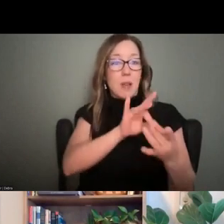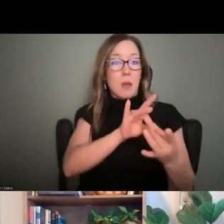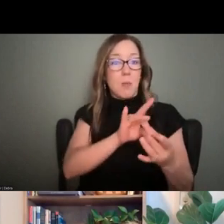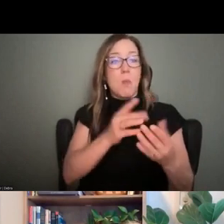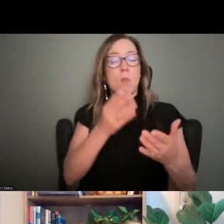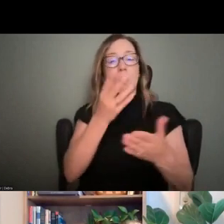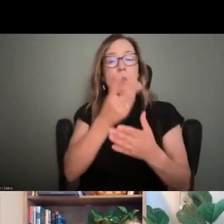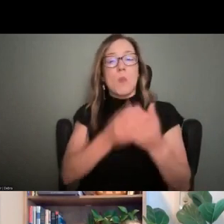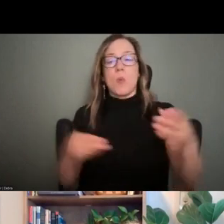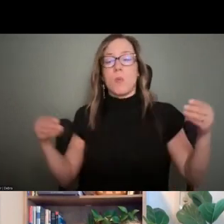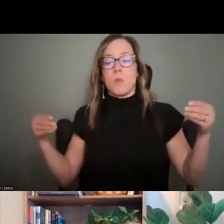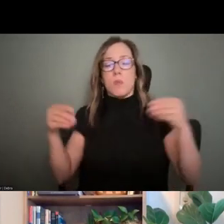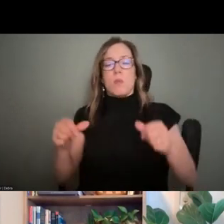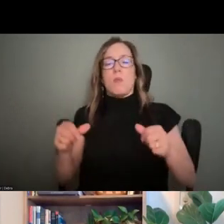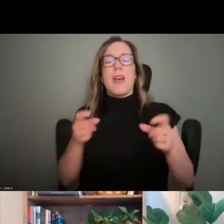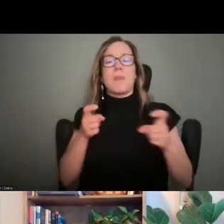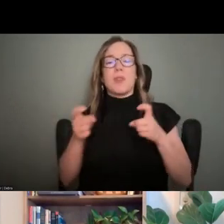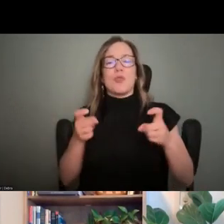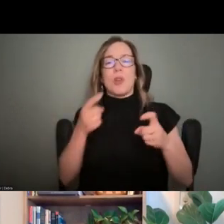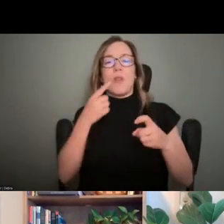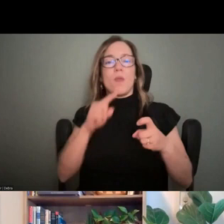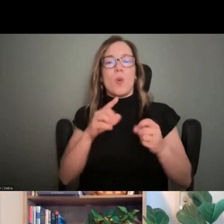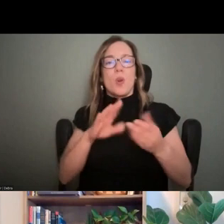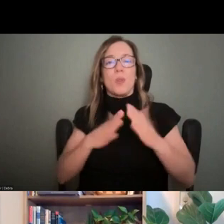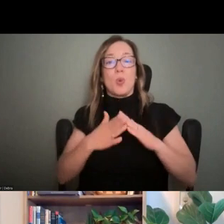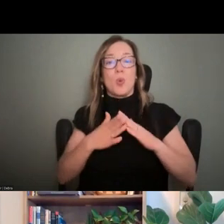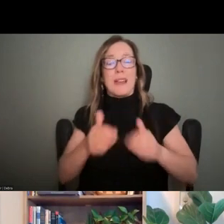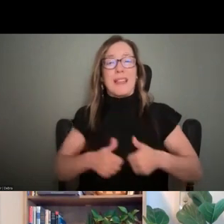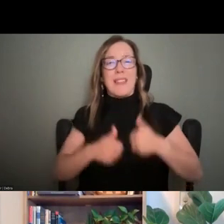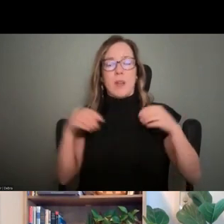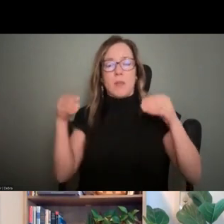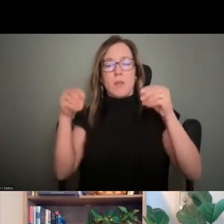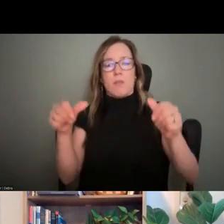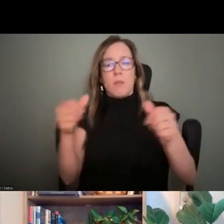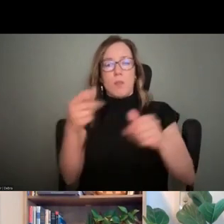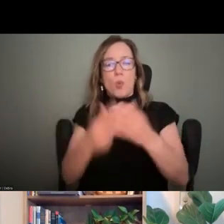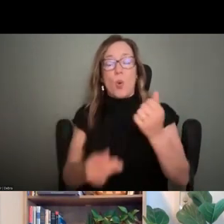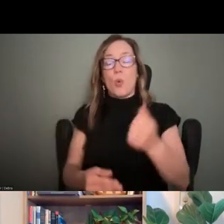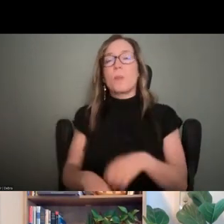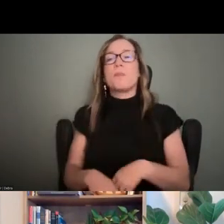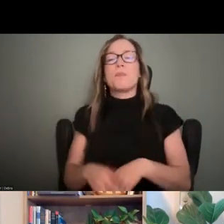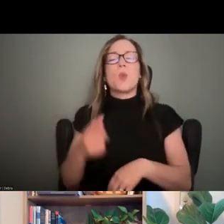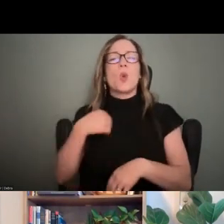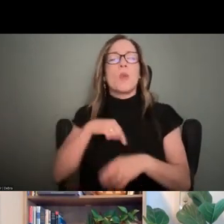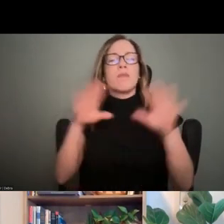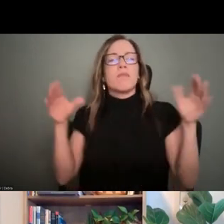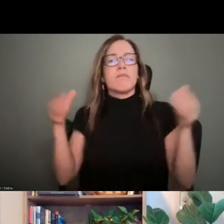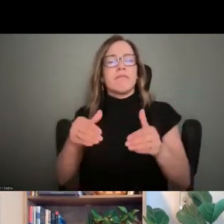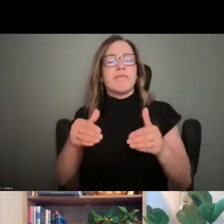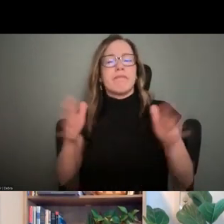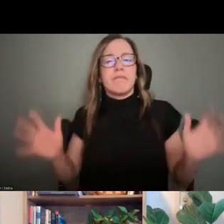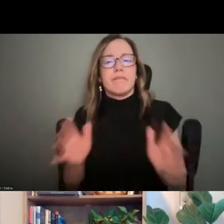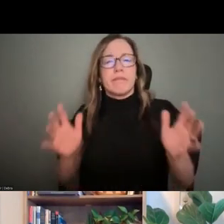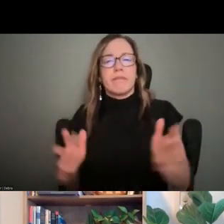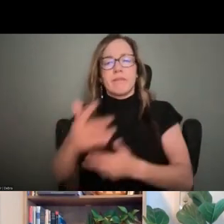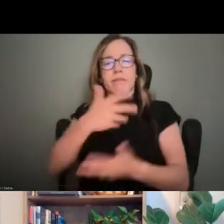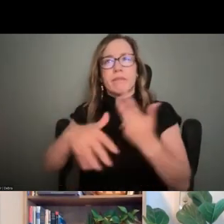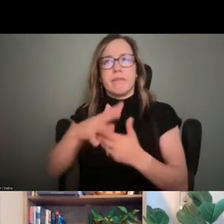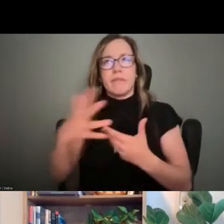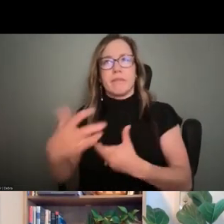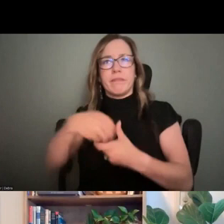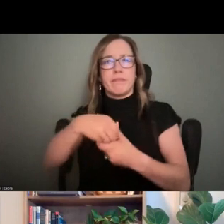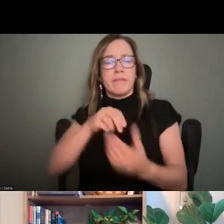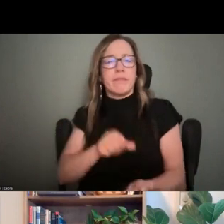the Administration for Community Living. ENGAGED and Commit to Connect focus on promoting social engagement and addressing